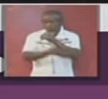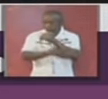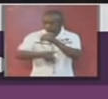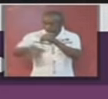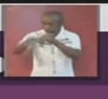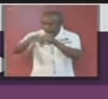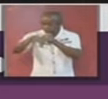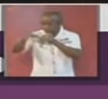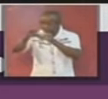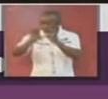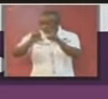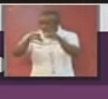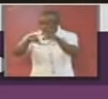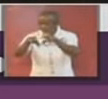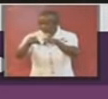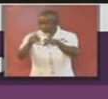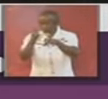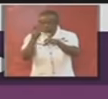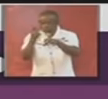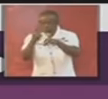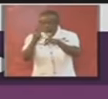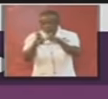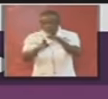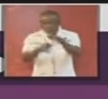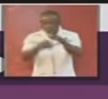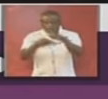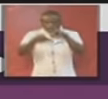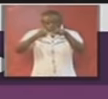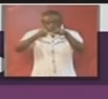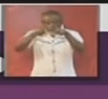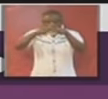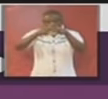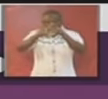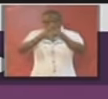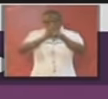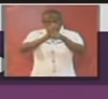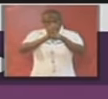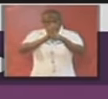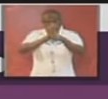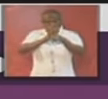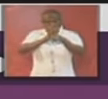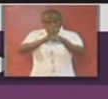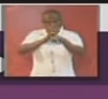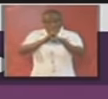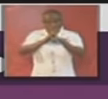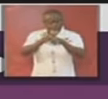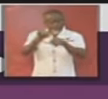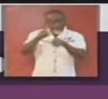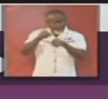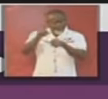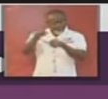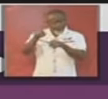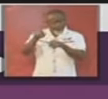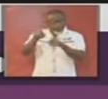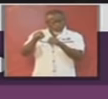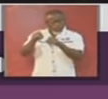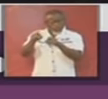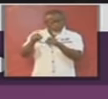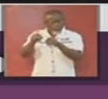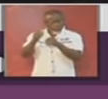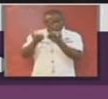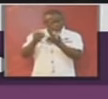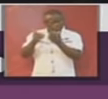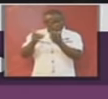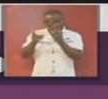a spike in COVID-19 cases. Have any of those countries reached out to Trinidad